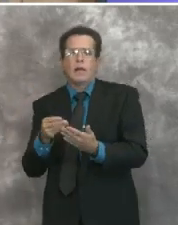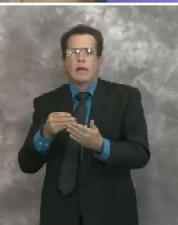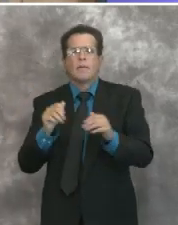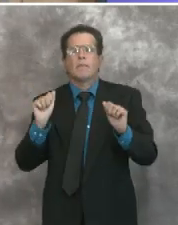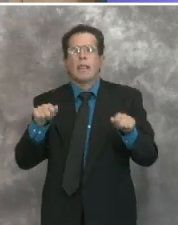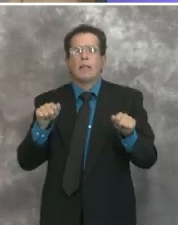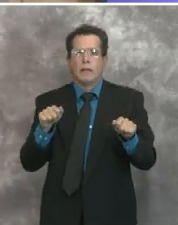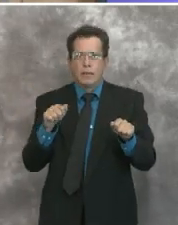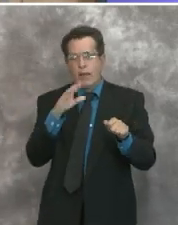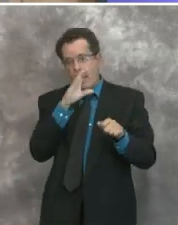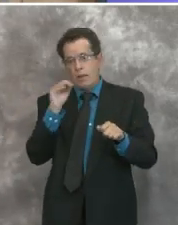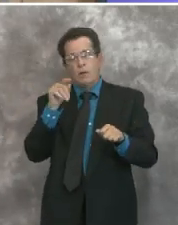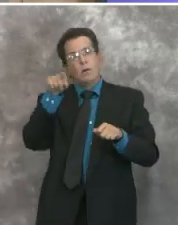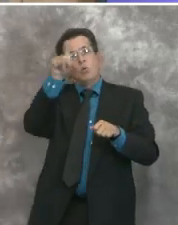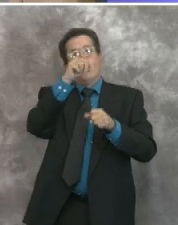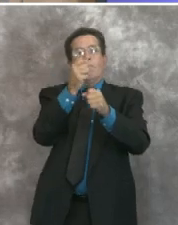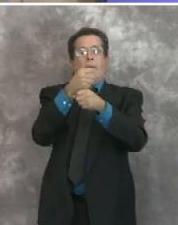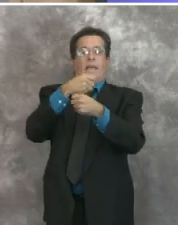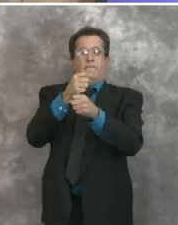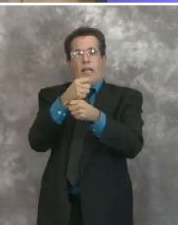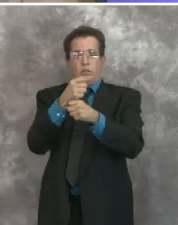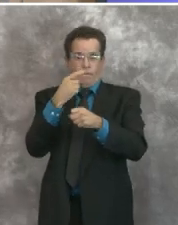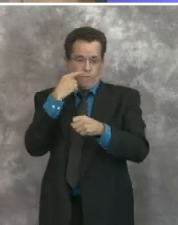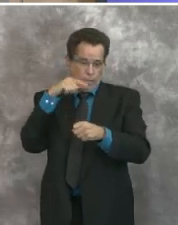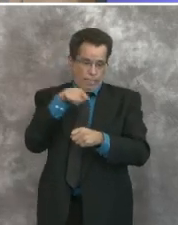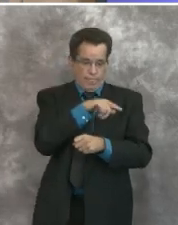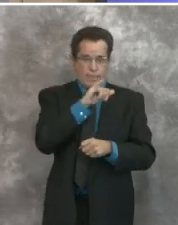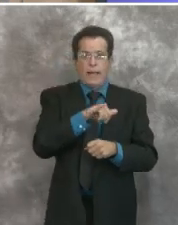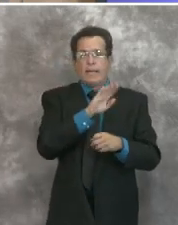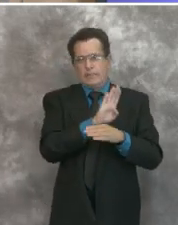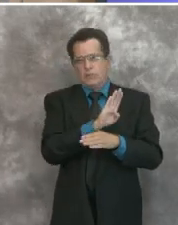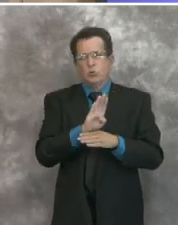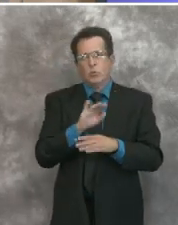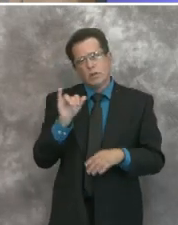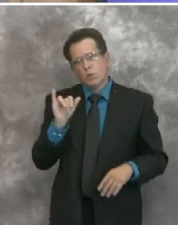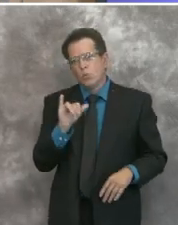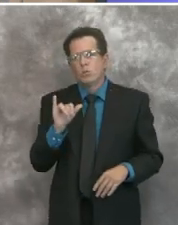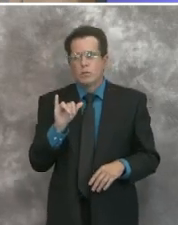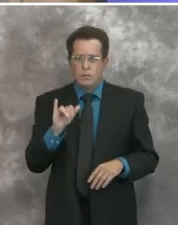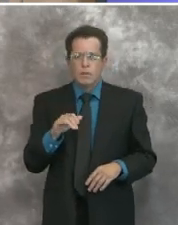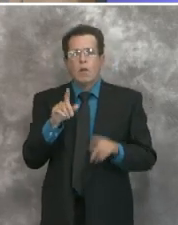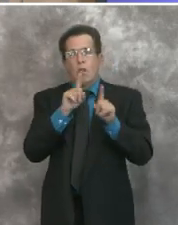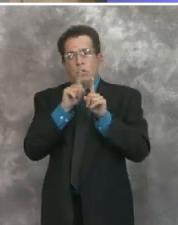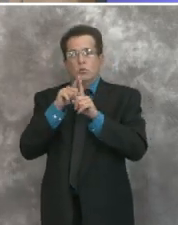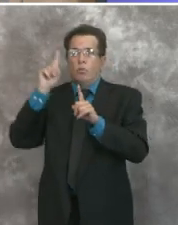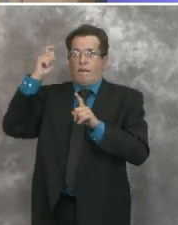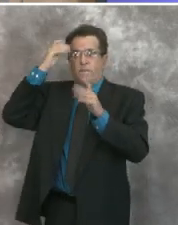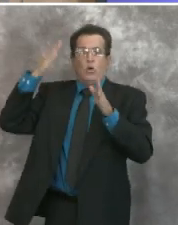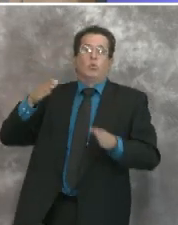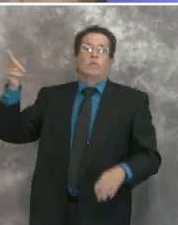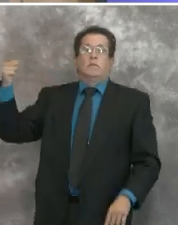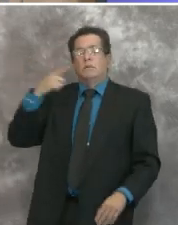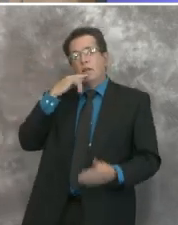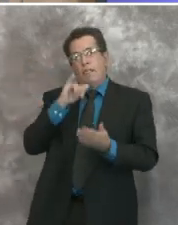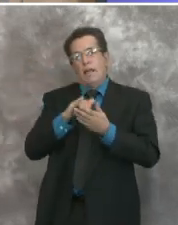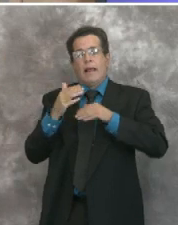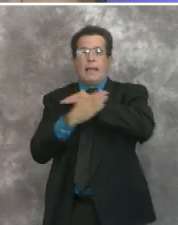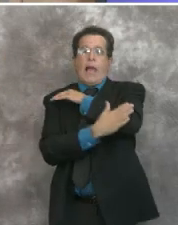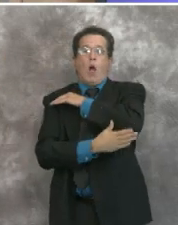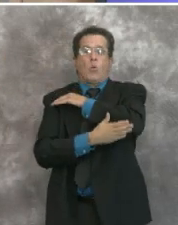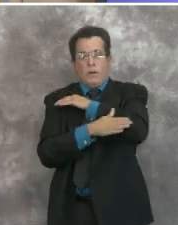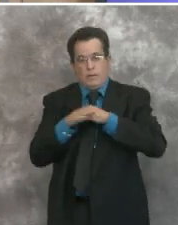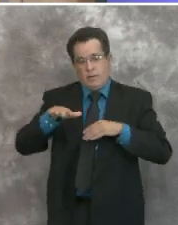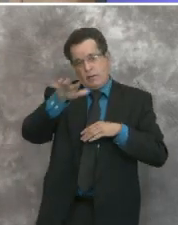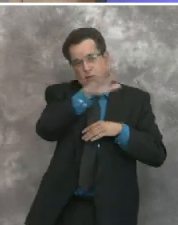corresponding logistics and manufacturing that go with those same industries and entities. He also alluded to the possibility of counties being able to make